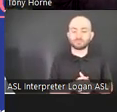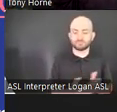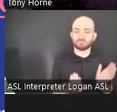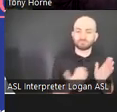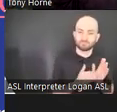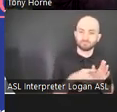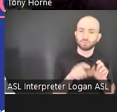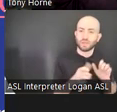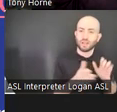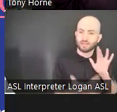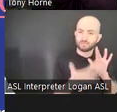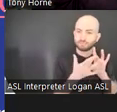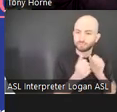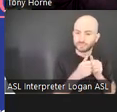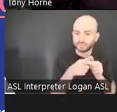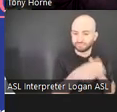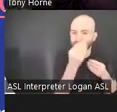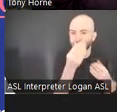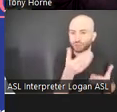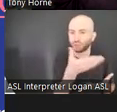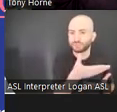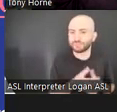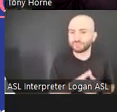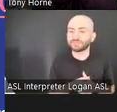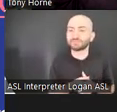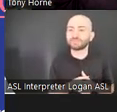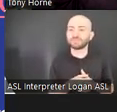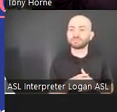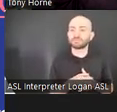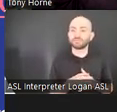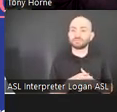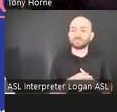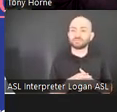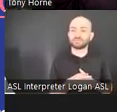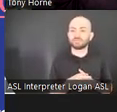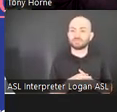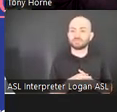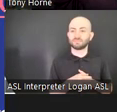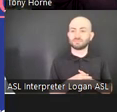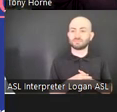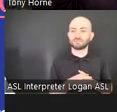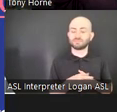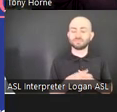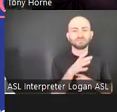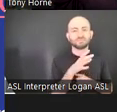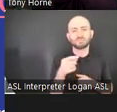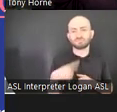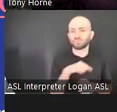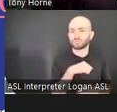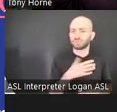info on the screen and we'd be more than happy